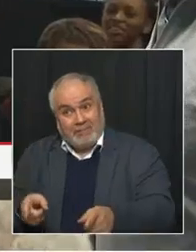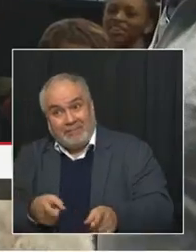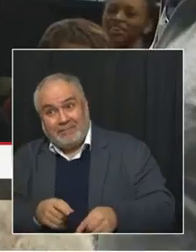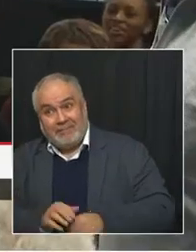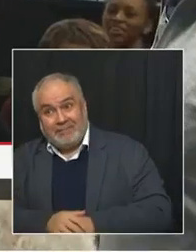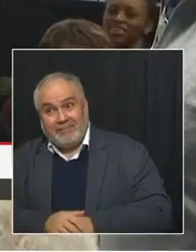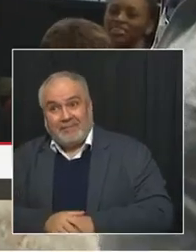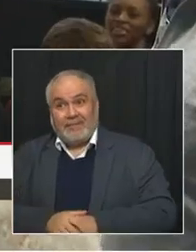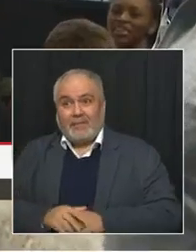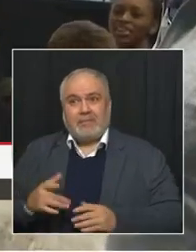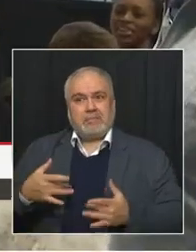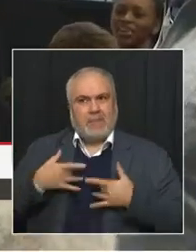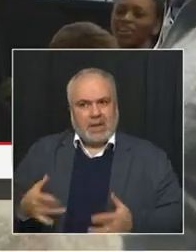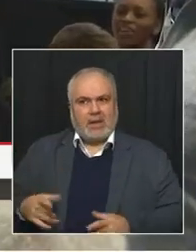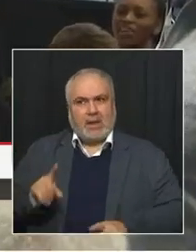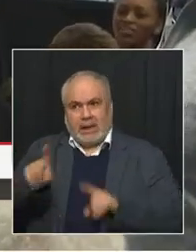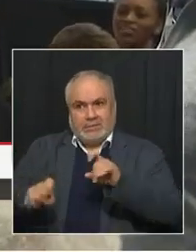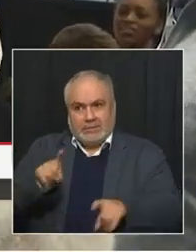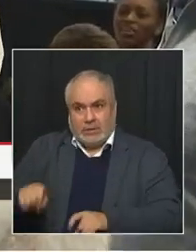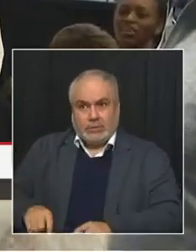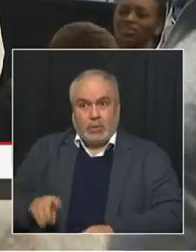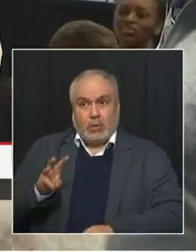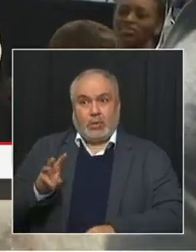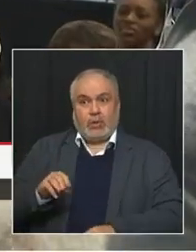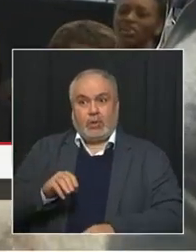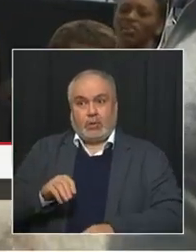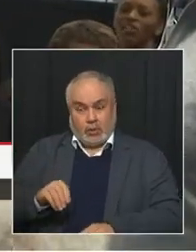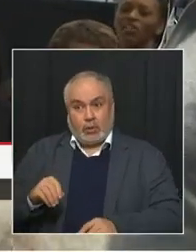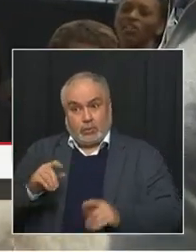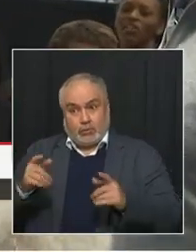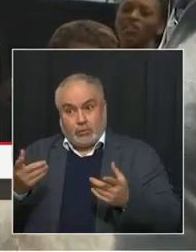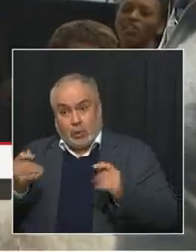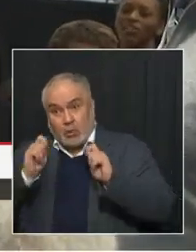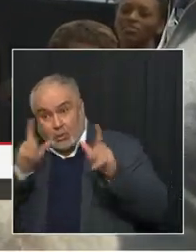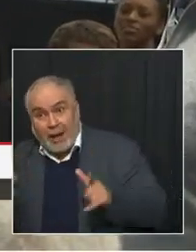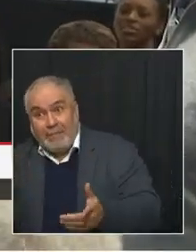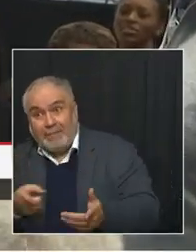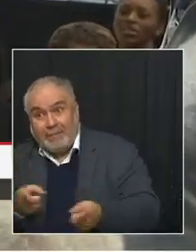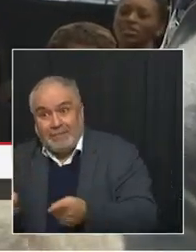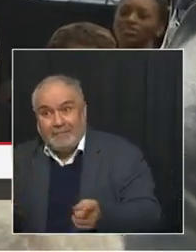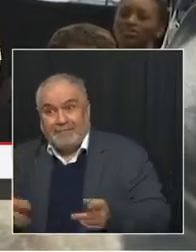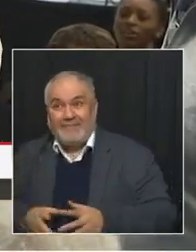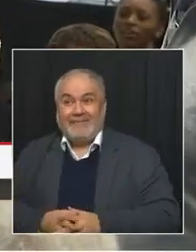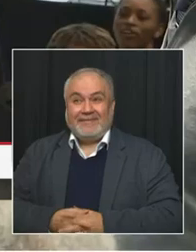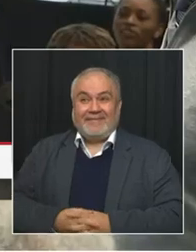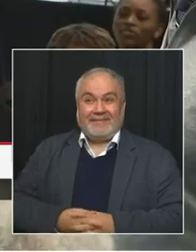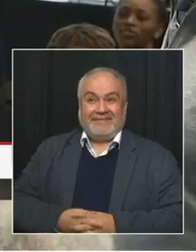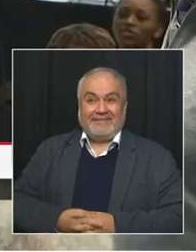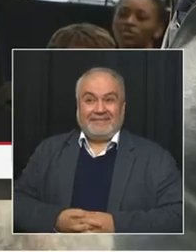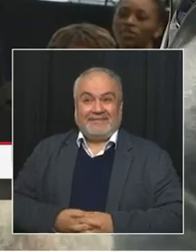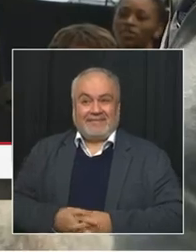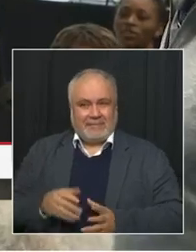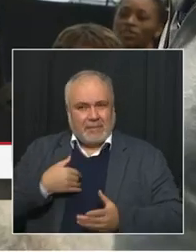And so I would like, and it includes all of the people on the panel, there's an infrastructure